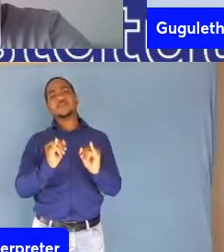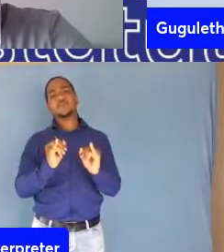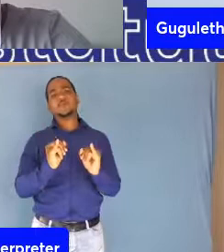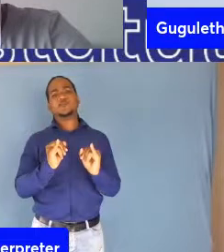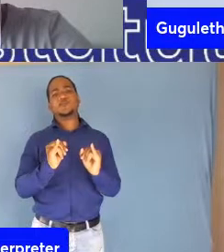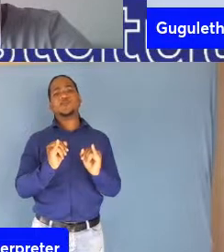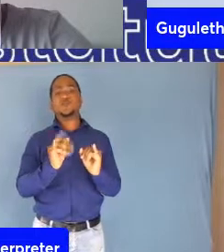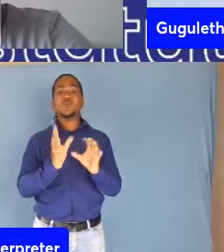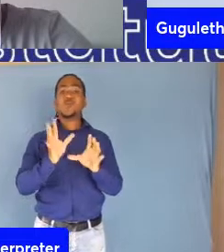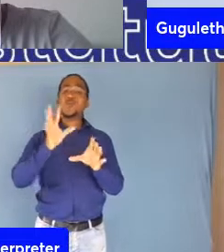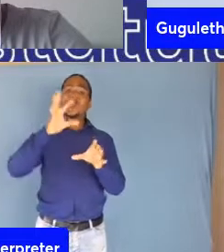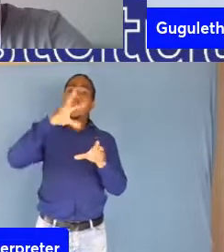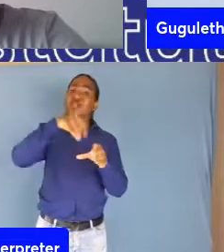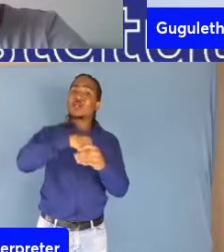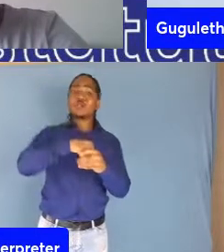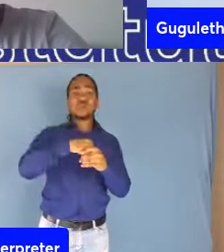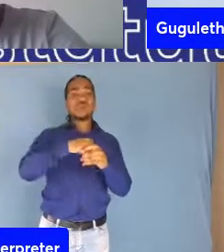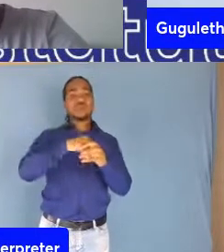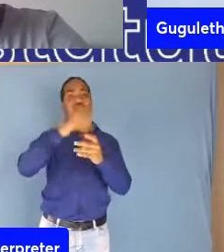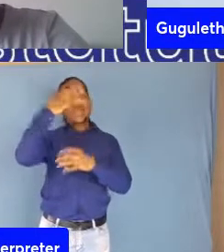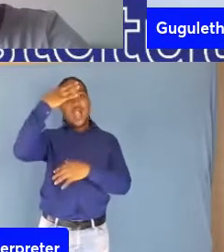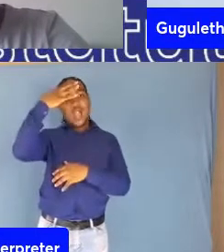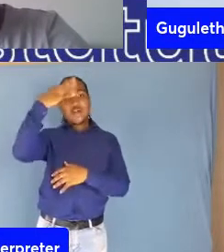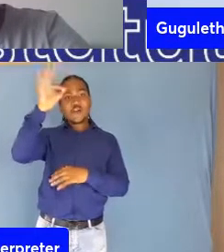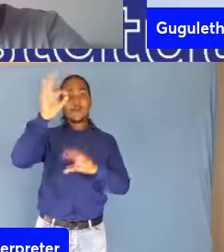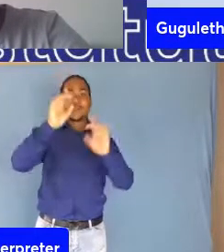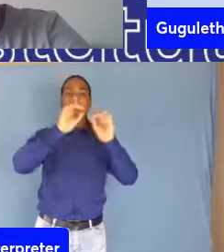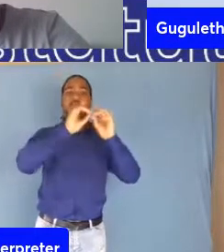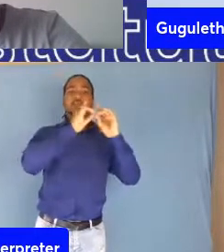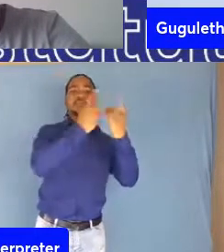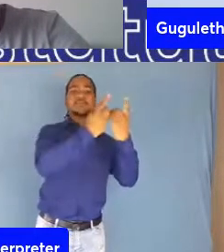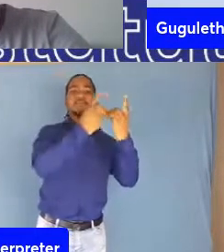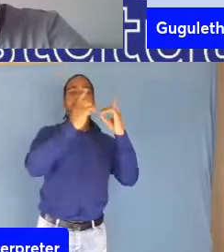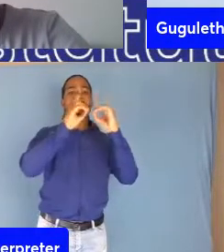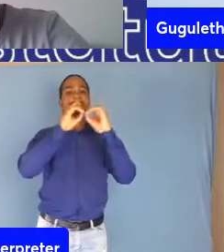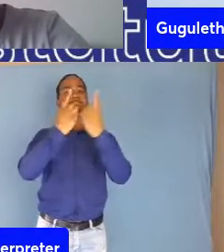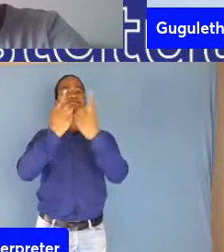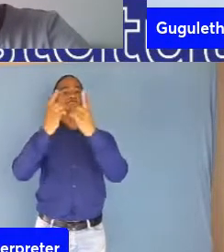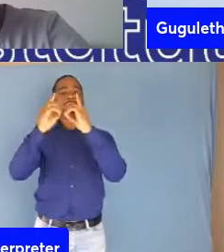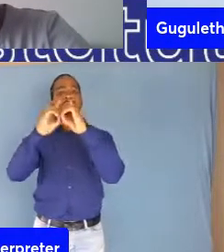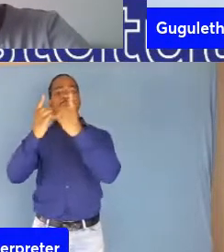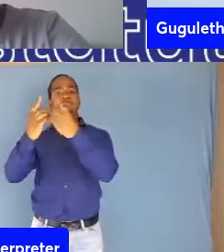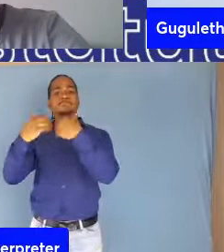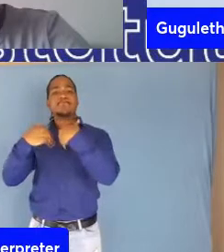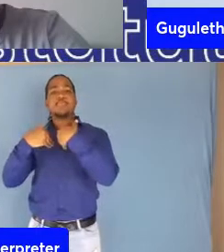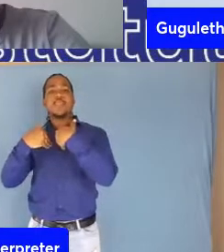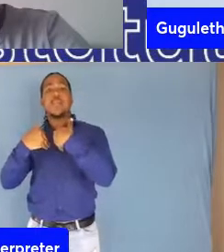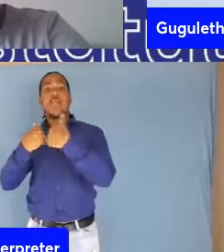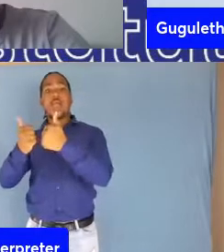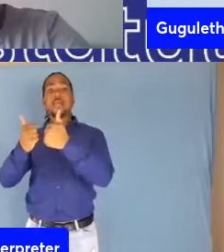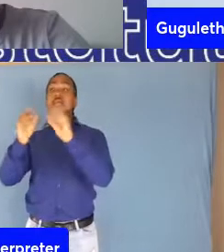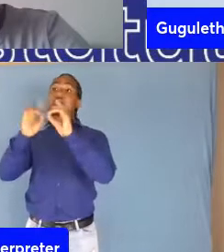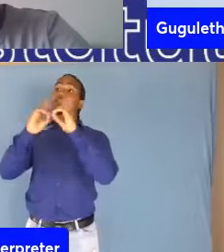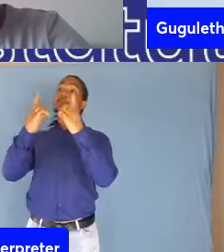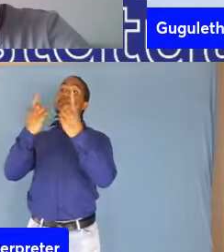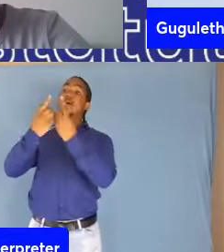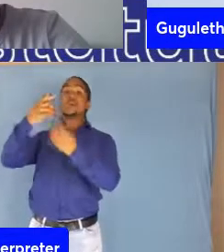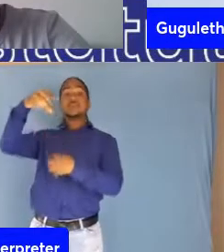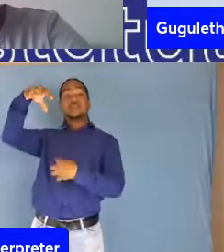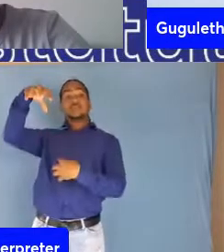including the departments, including Department of Health as the entire department,